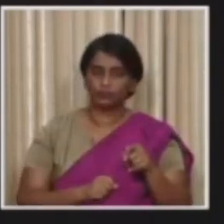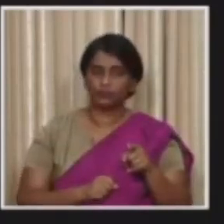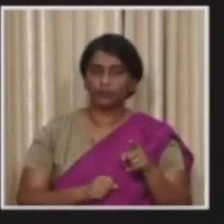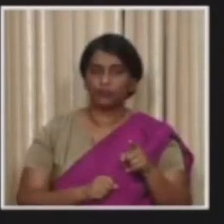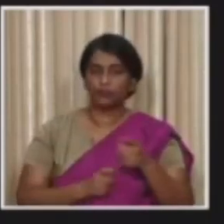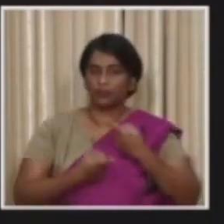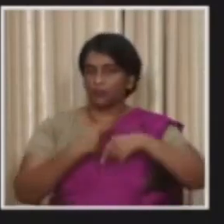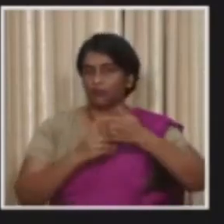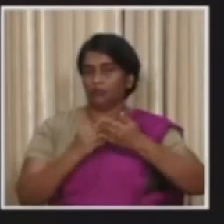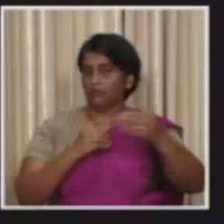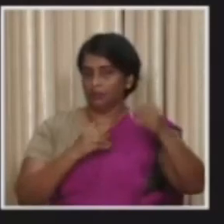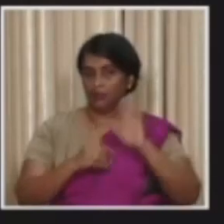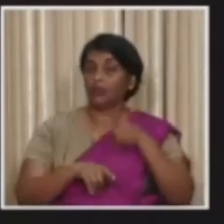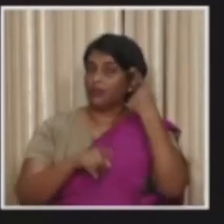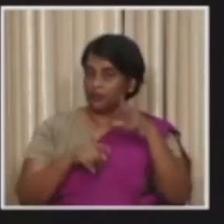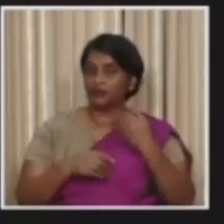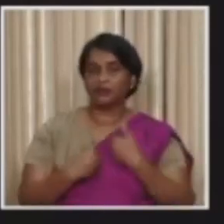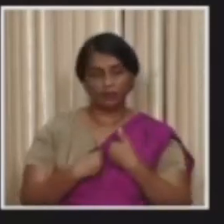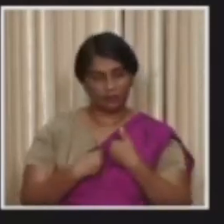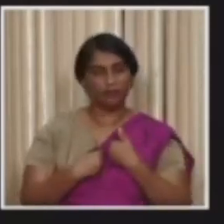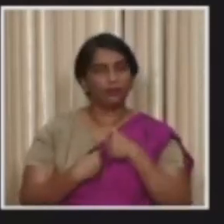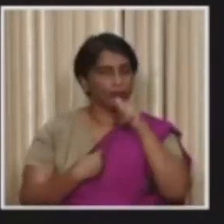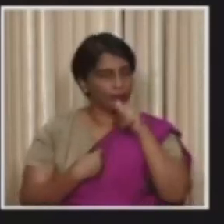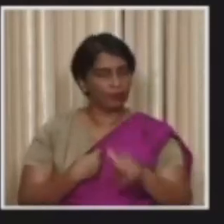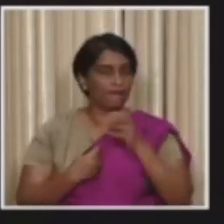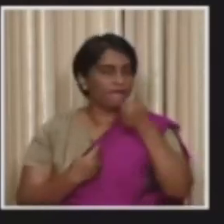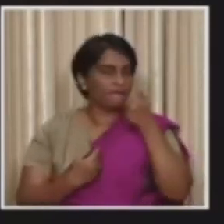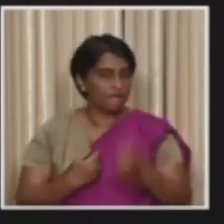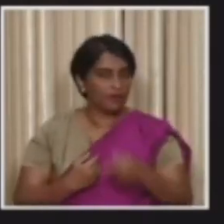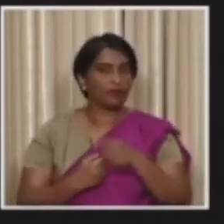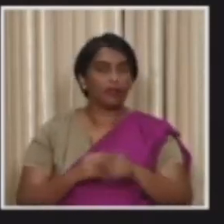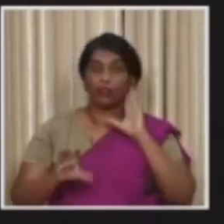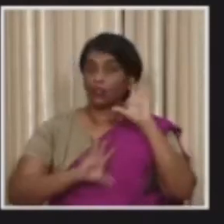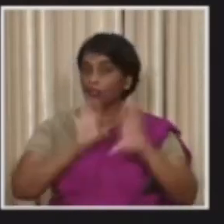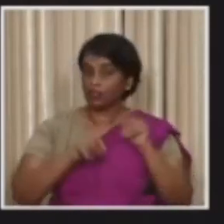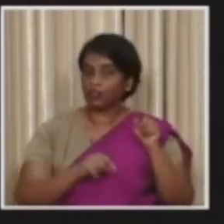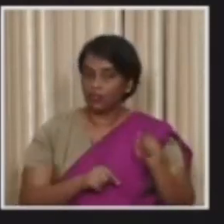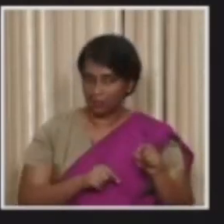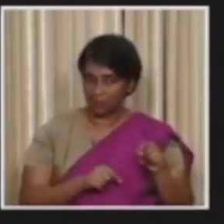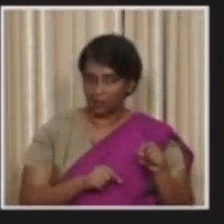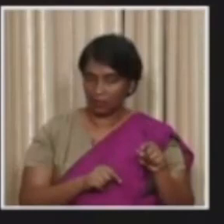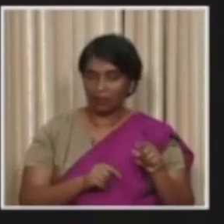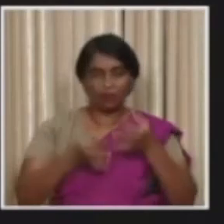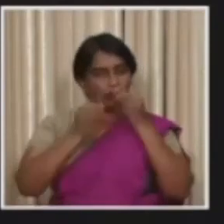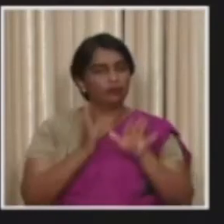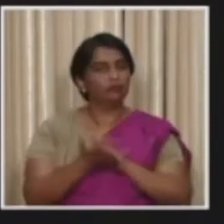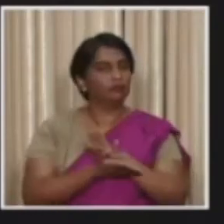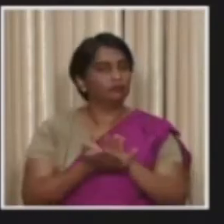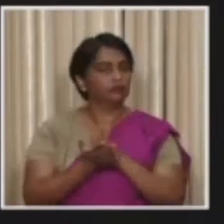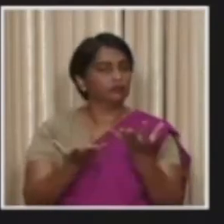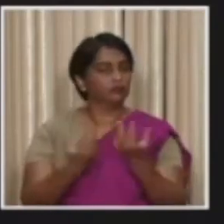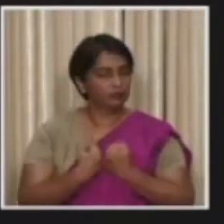dilute kerlada. Manusia mama, ita amat ma wedagat, me toroturu, niveradi vesien